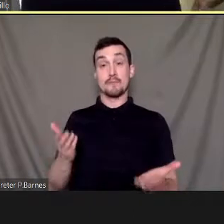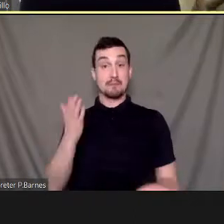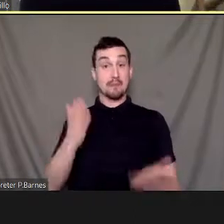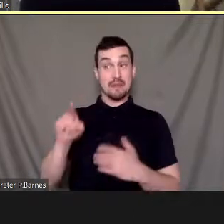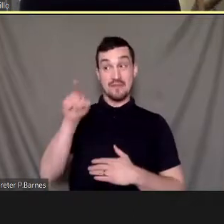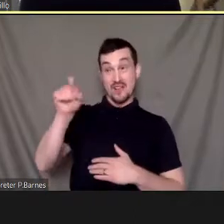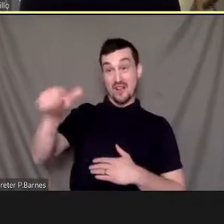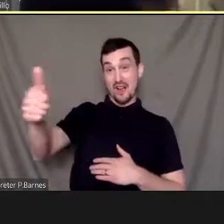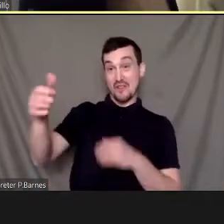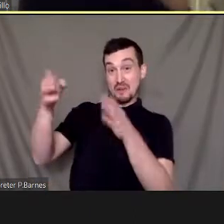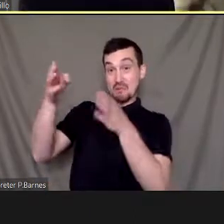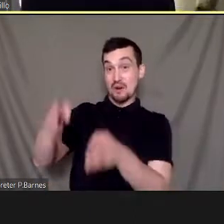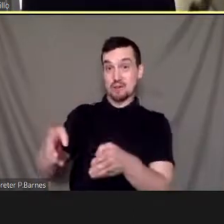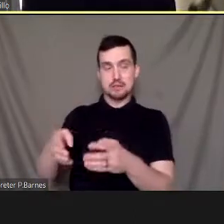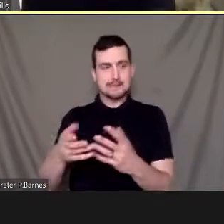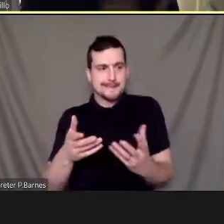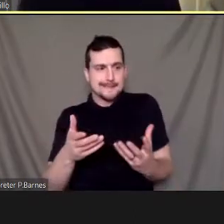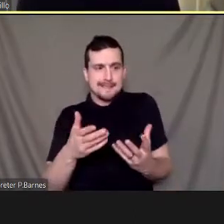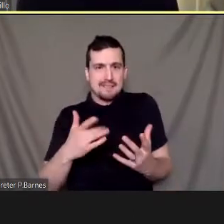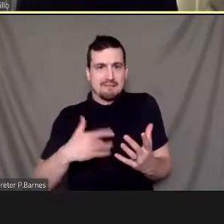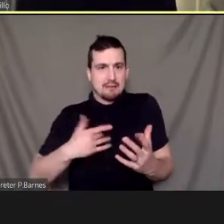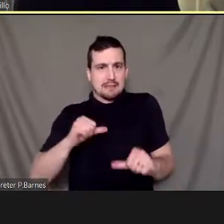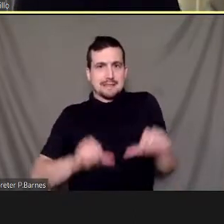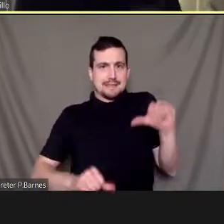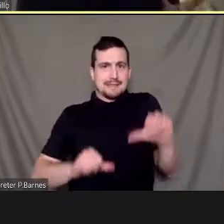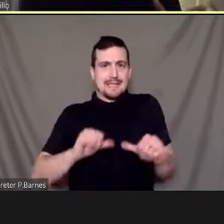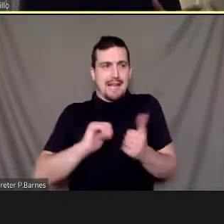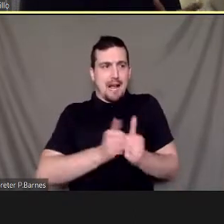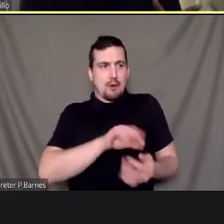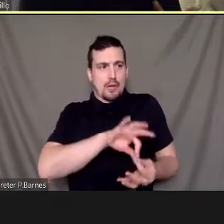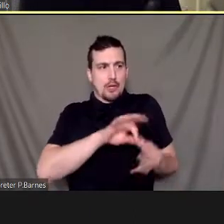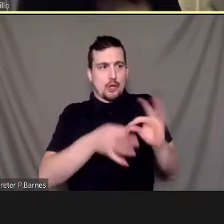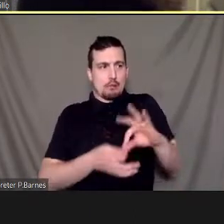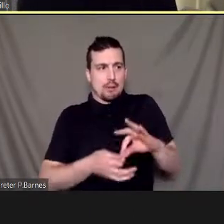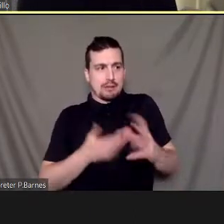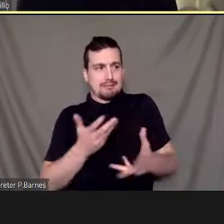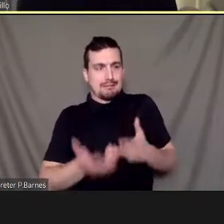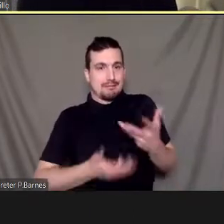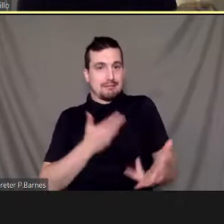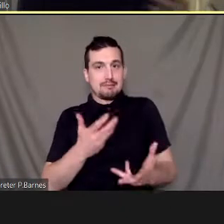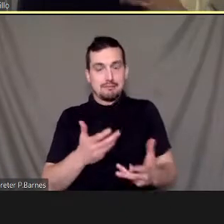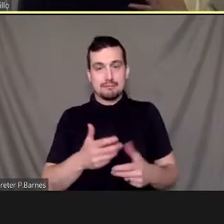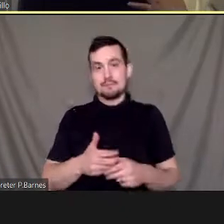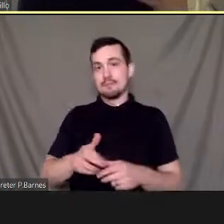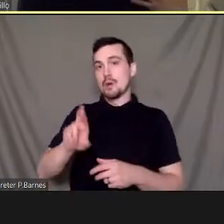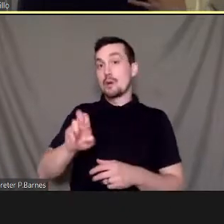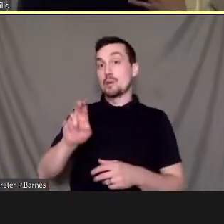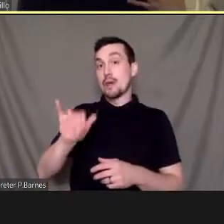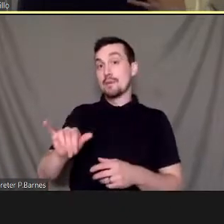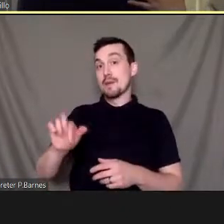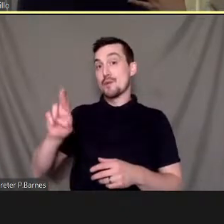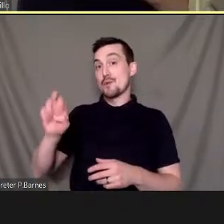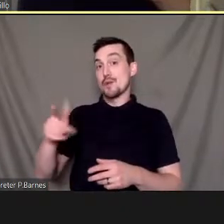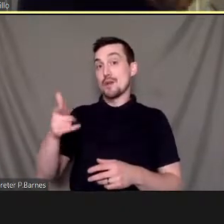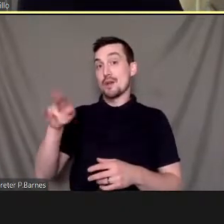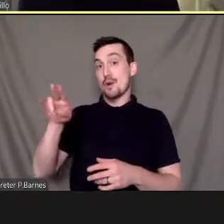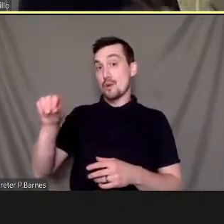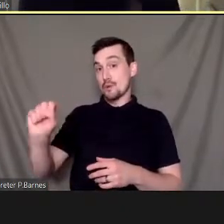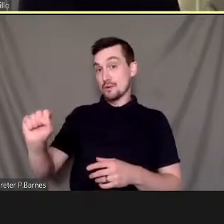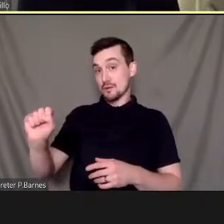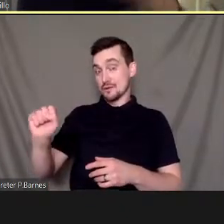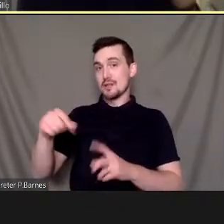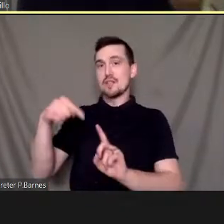person just doesn't know how to interpret. And so Remy Yergo's work on